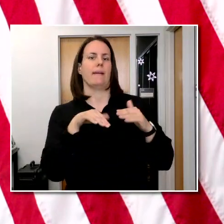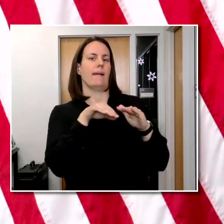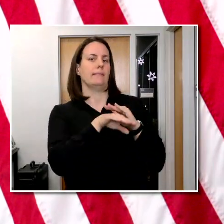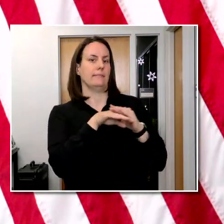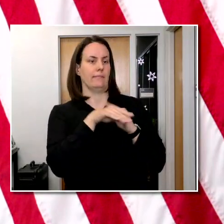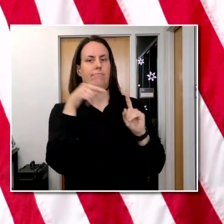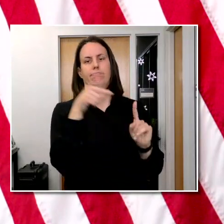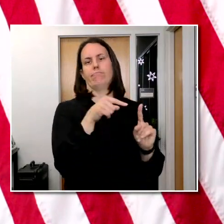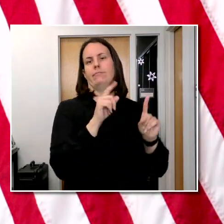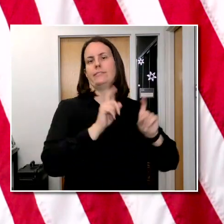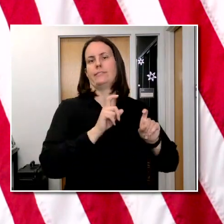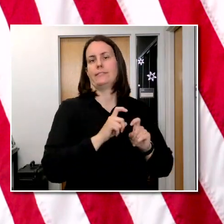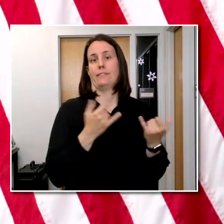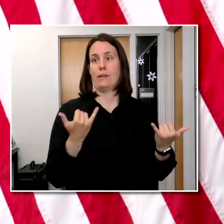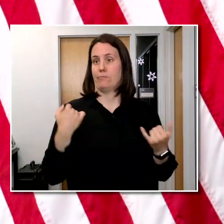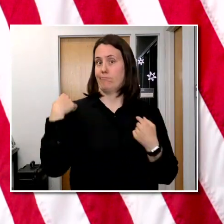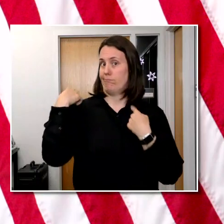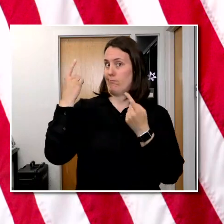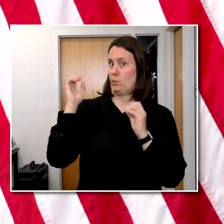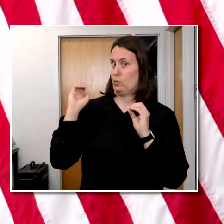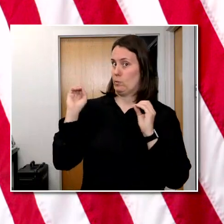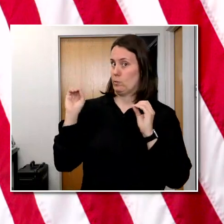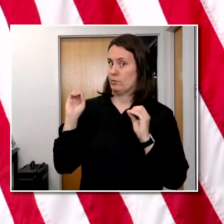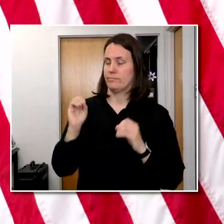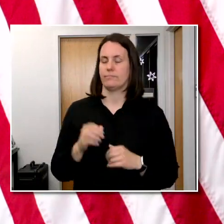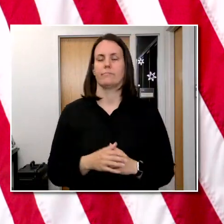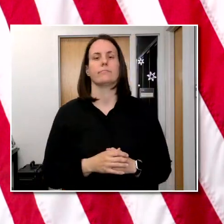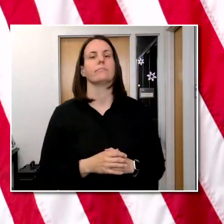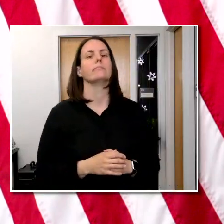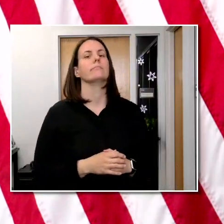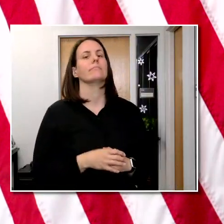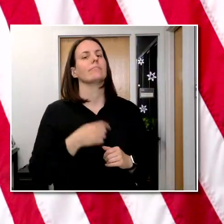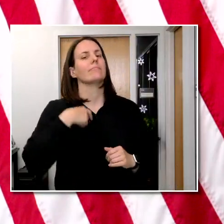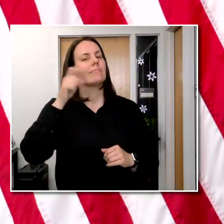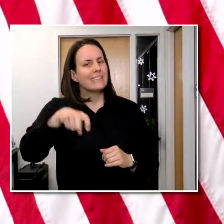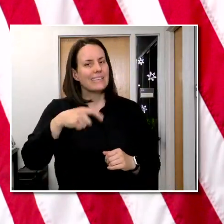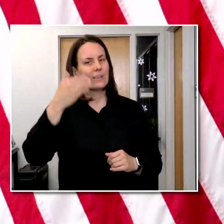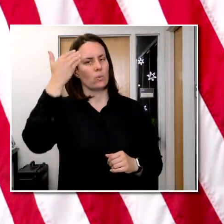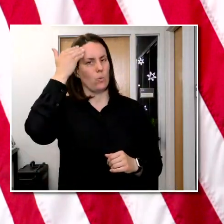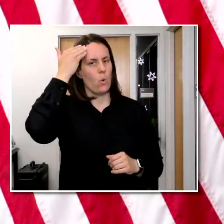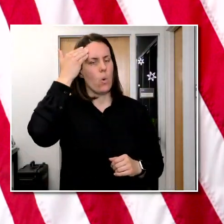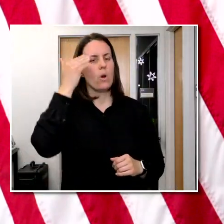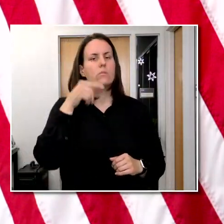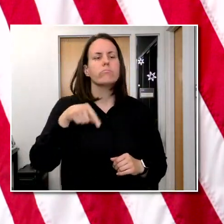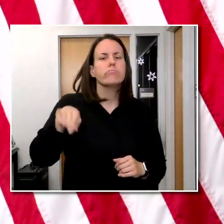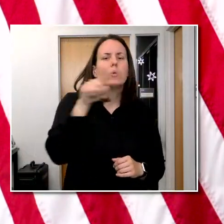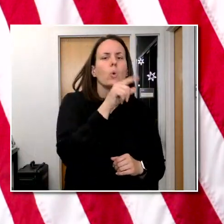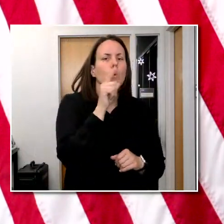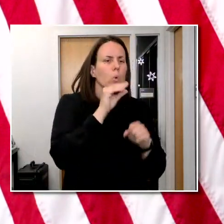up Wisconsin is to know who has the virus and to make sure that those who have the virus